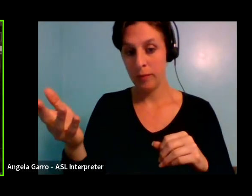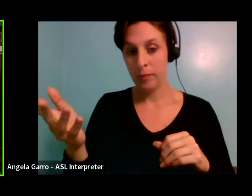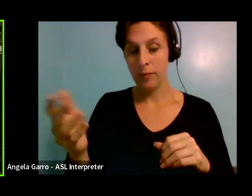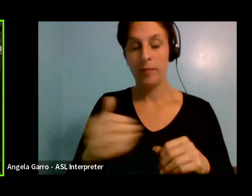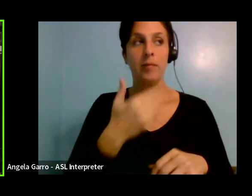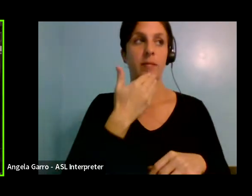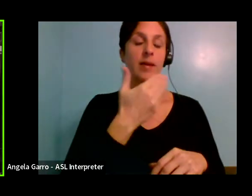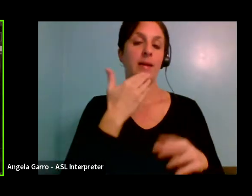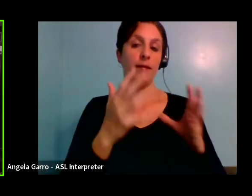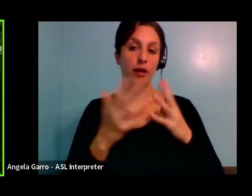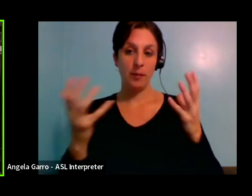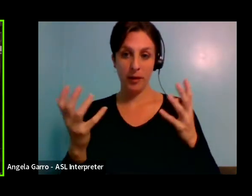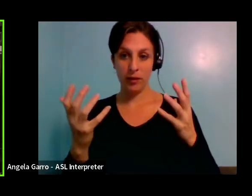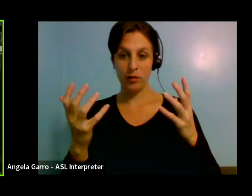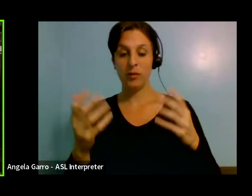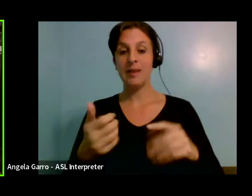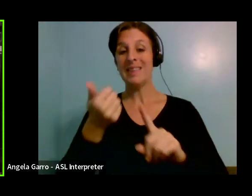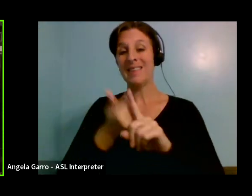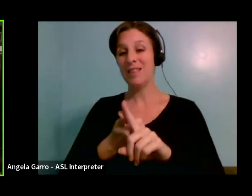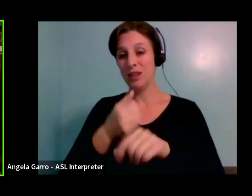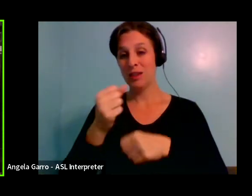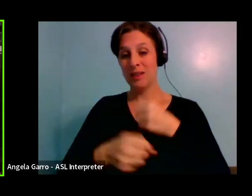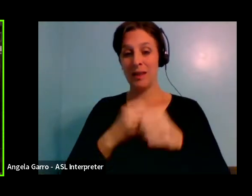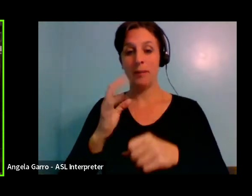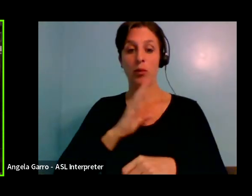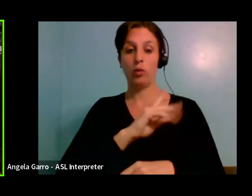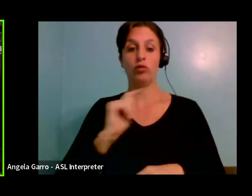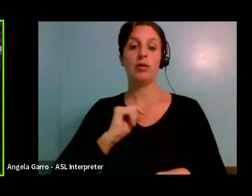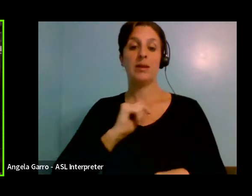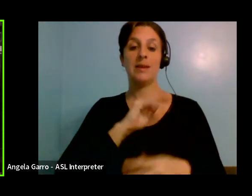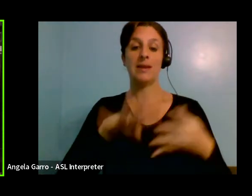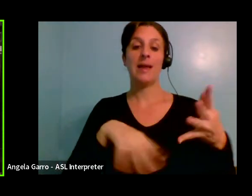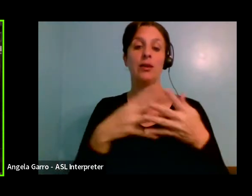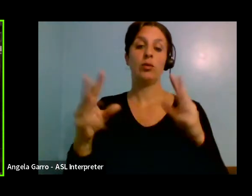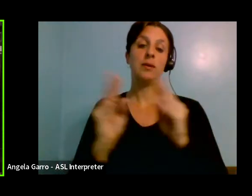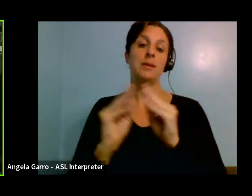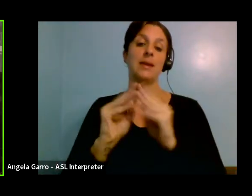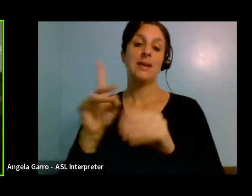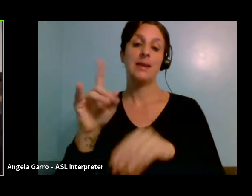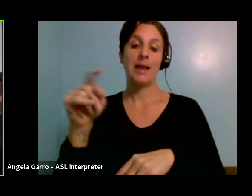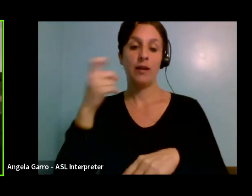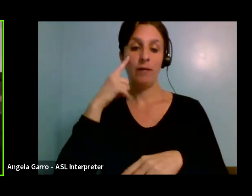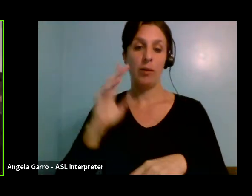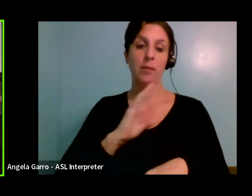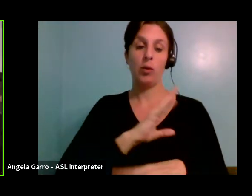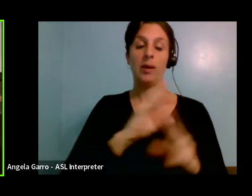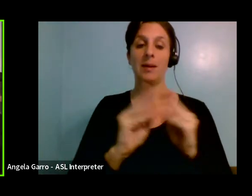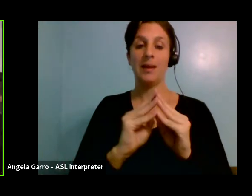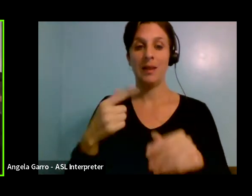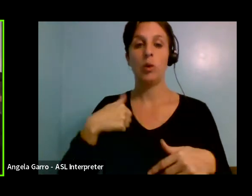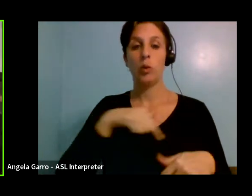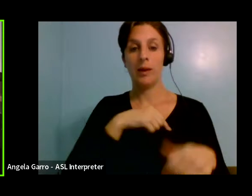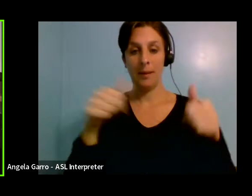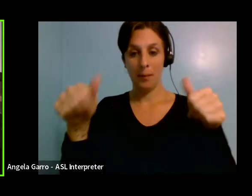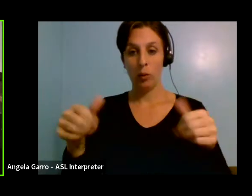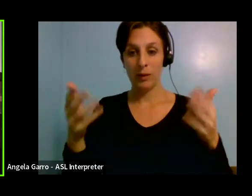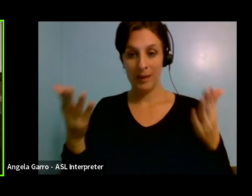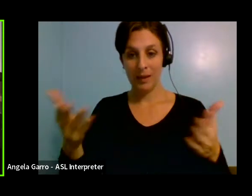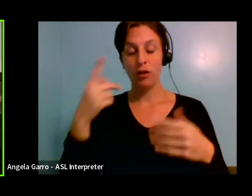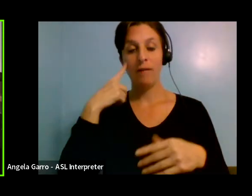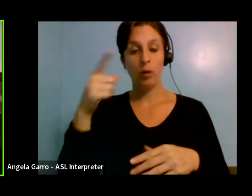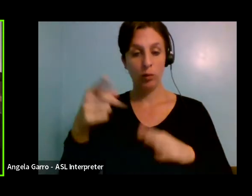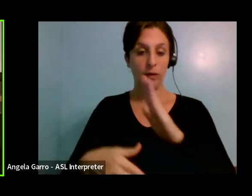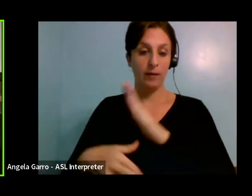thank you very much. So each year, the Board of Trustees schedule meeting dates for board meetings. We've posted them here for your